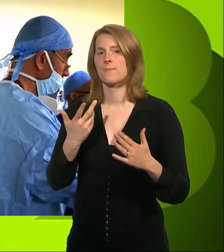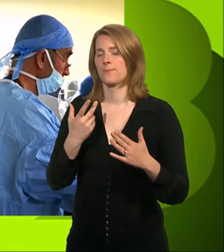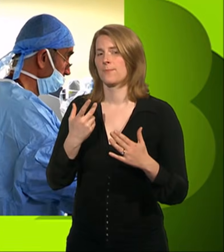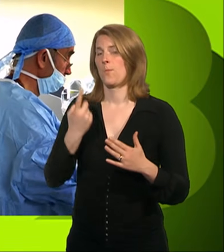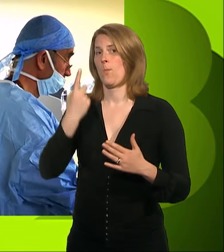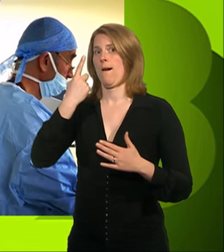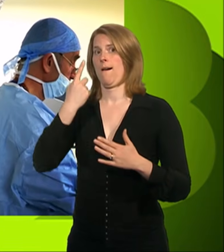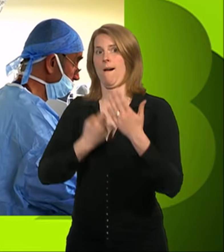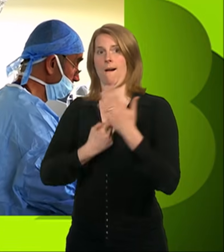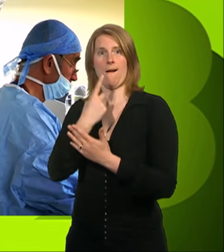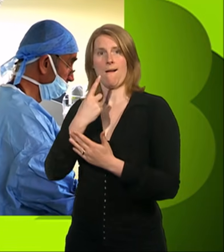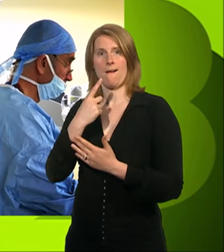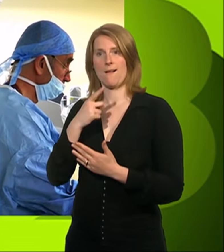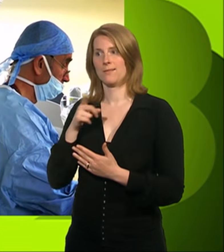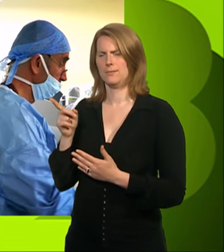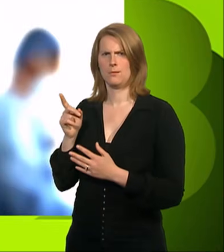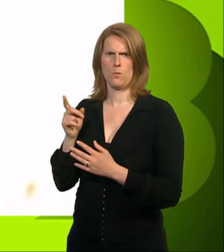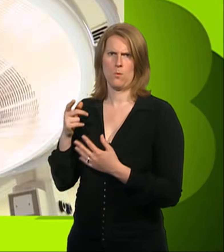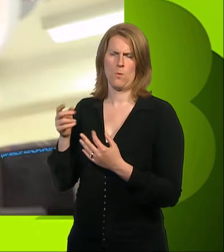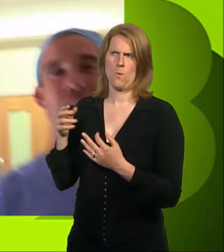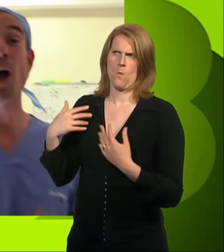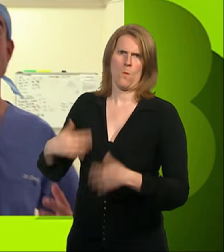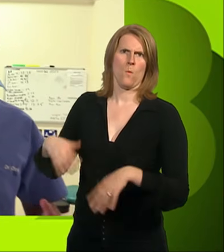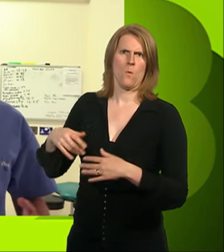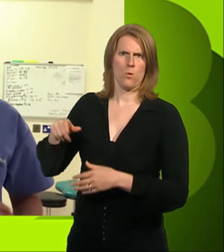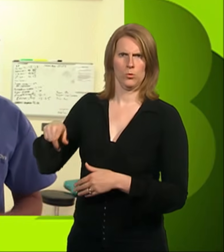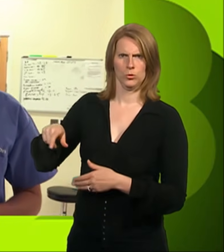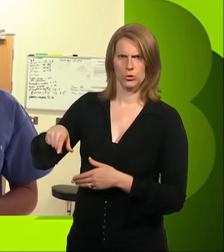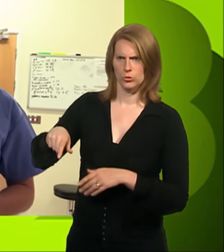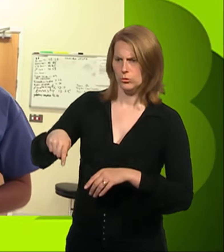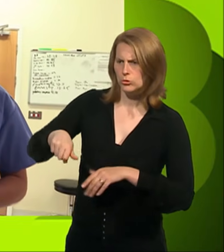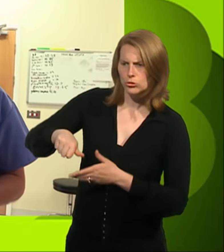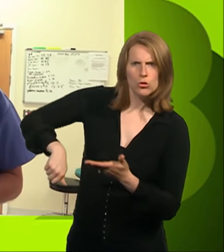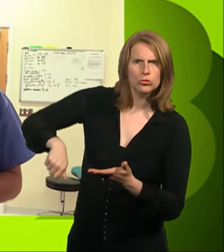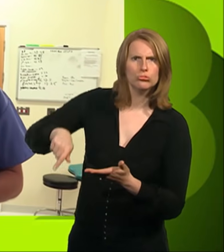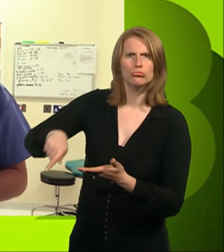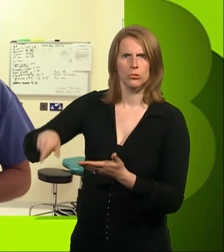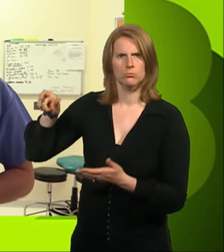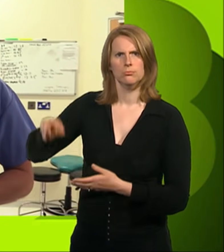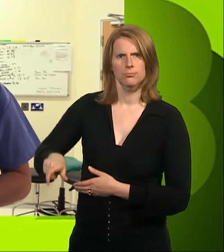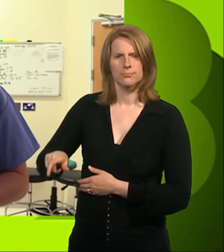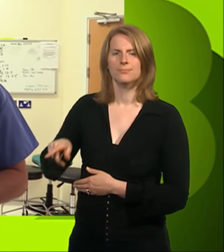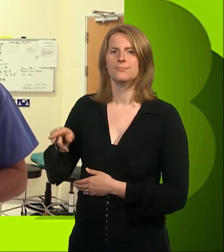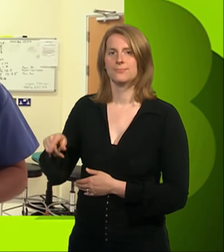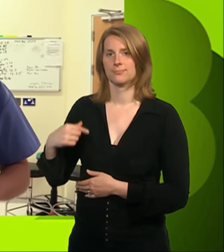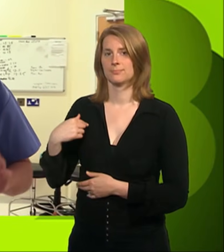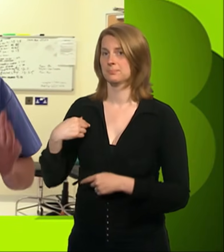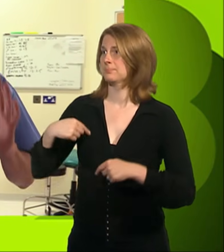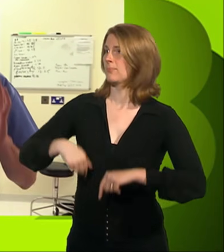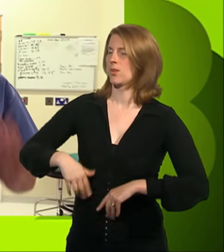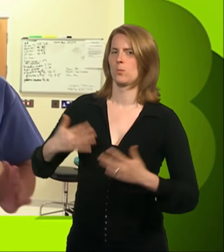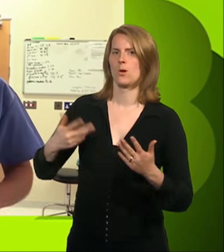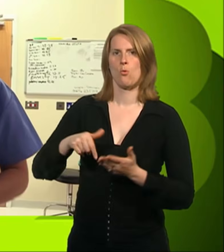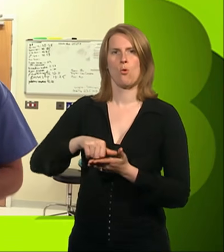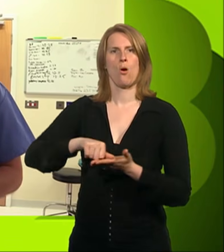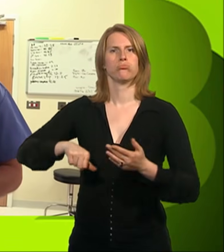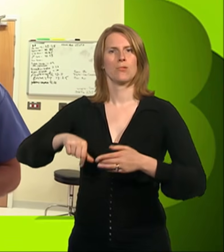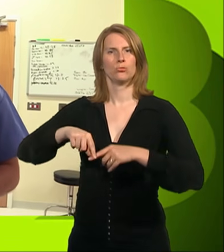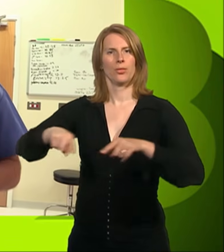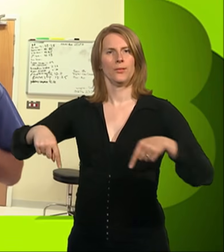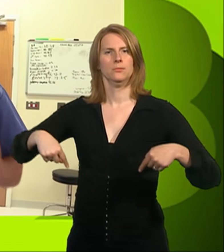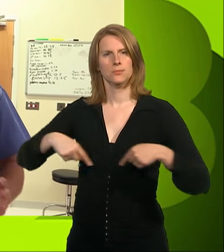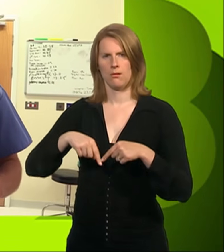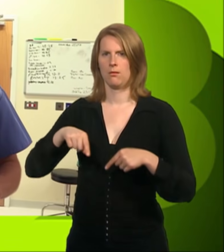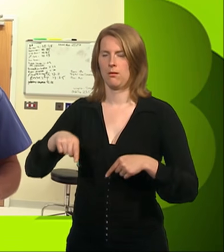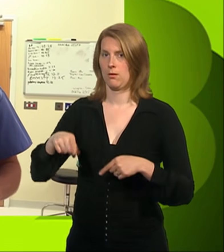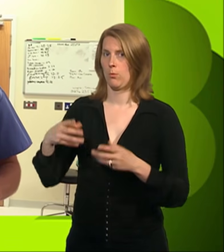Today, I'm meeting a special surgeon. I'm in this operating theatre with one of the best surgeons in the world. He's done hundreds of